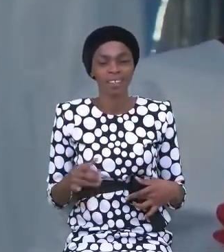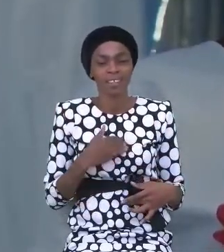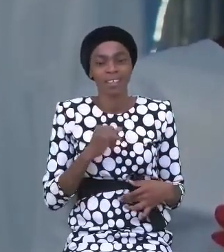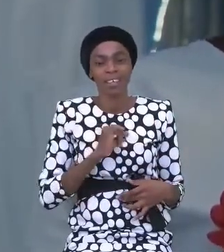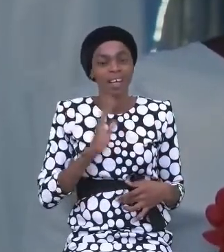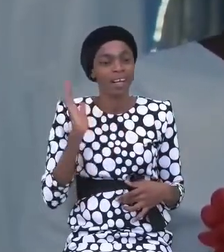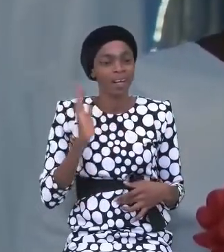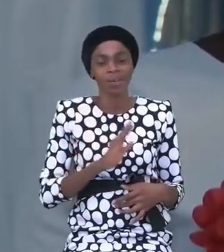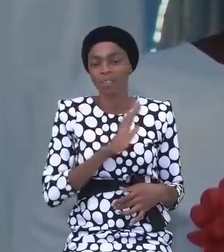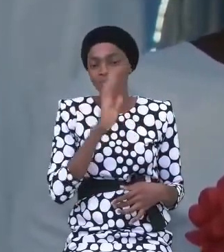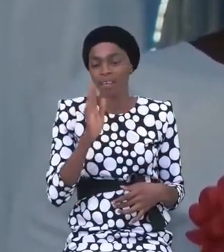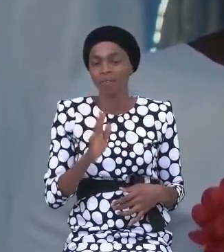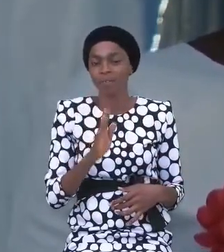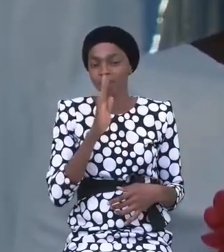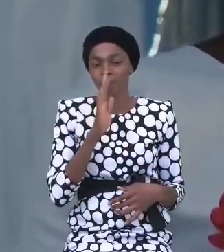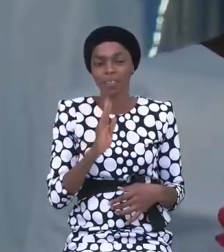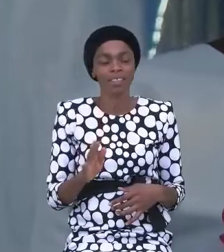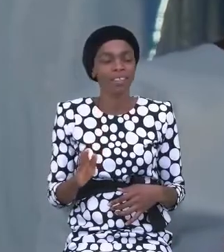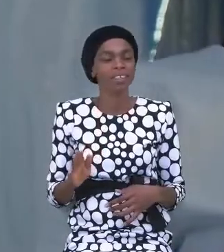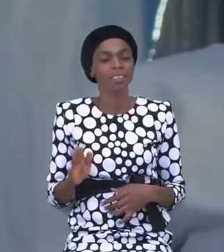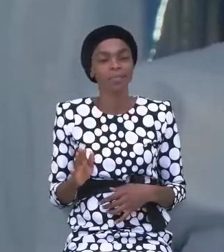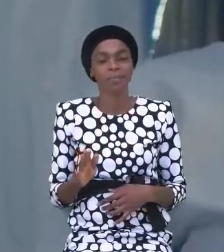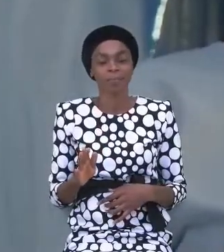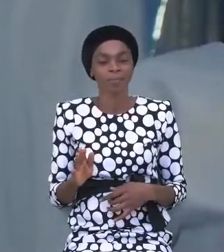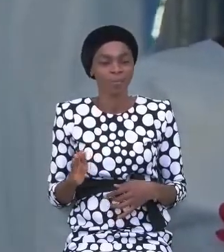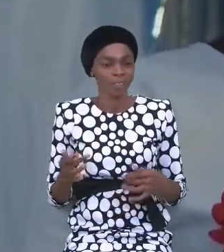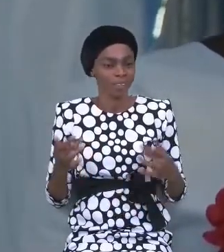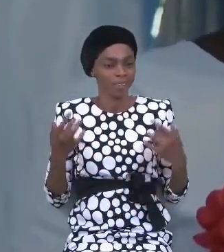disappointed, and I will never be